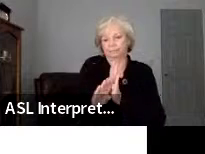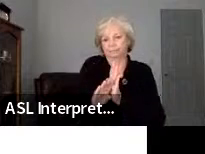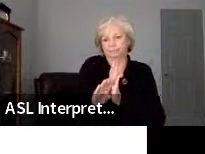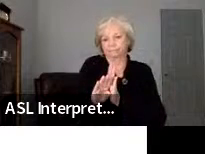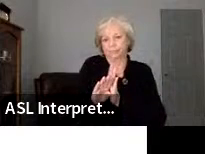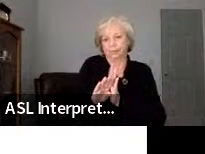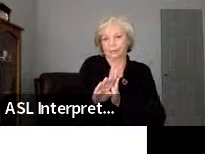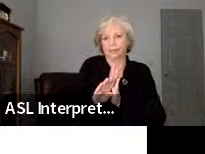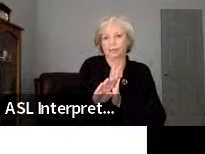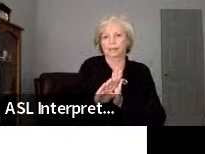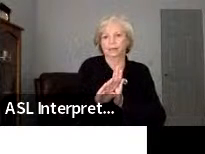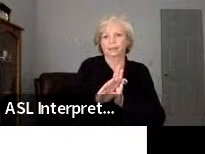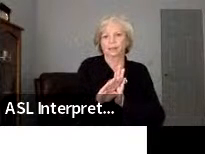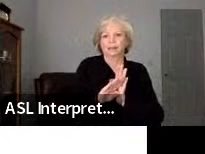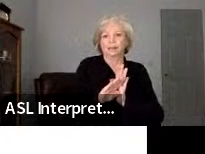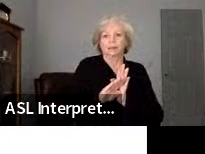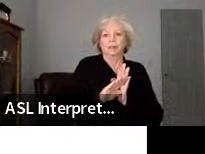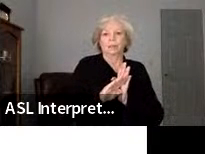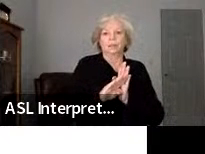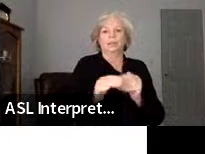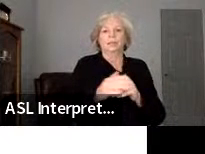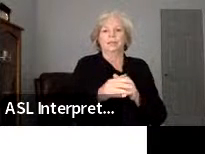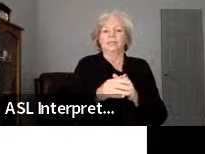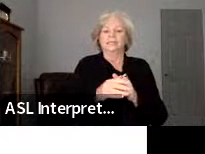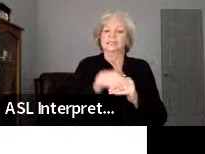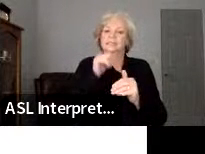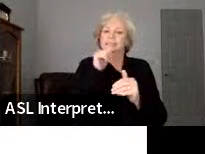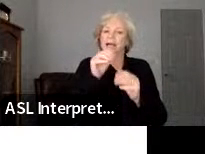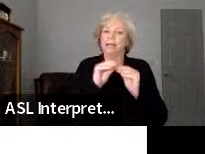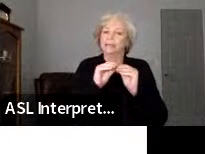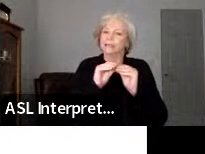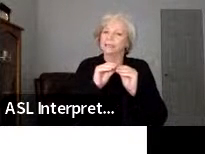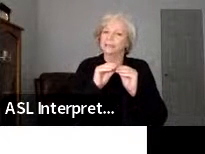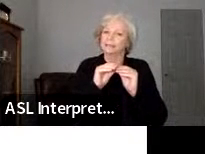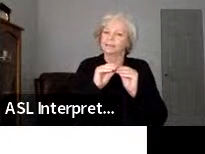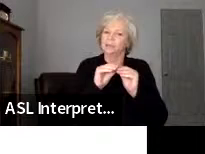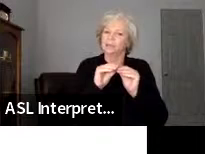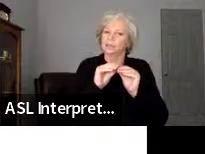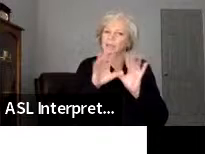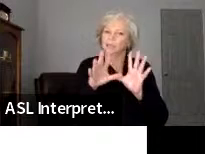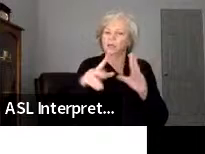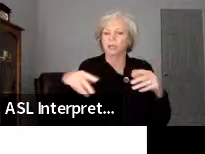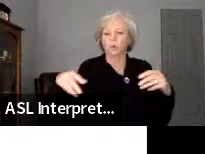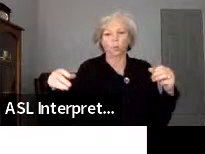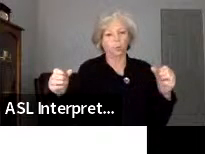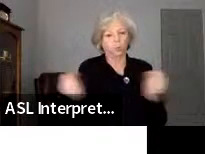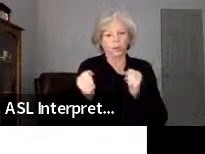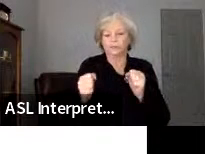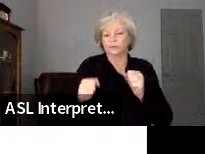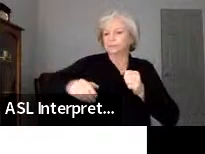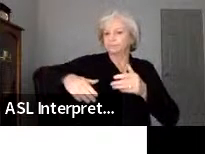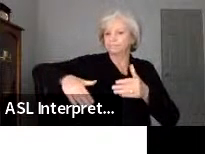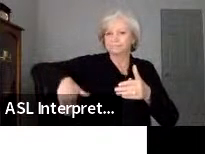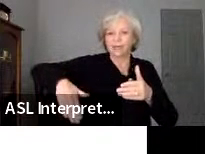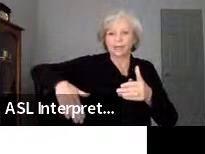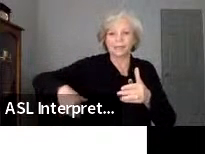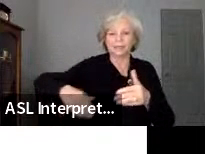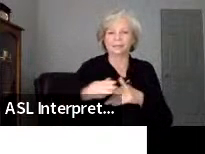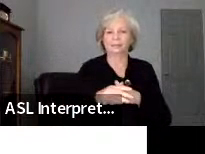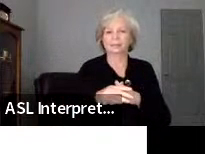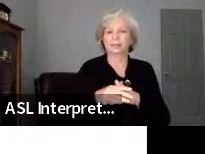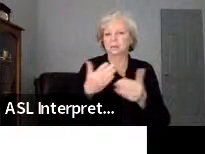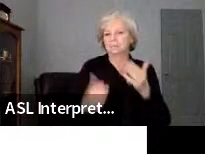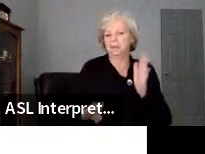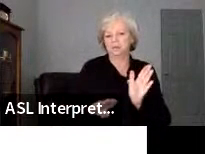are, I would say, it's not clearly winter wave territory yet, and they may settle out